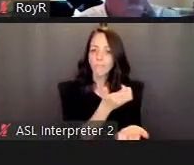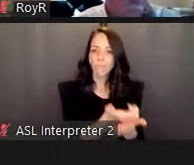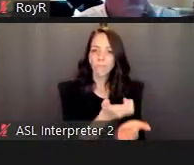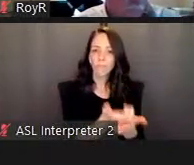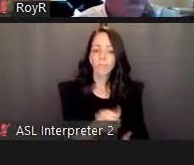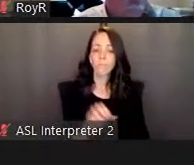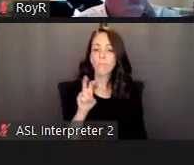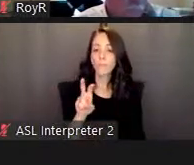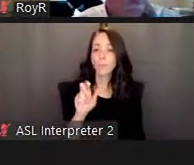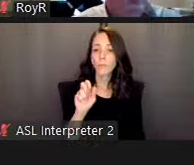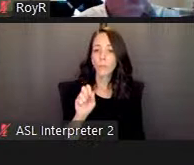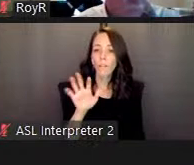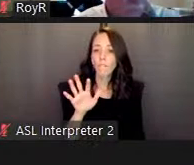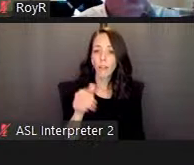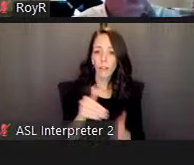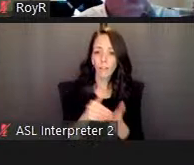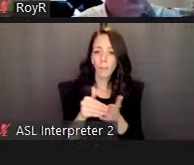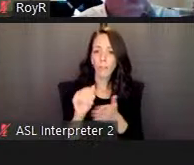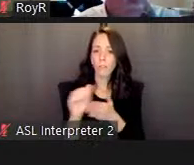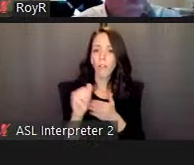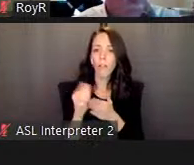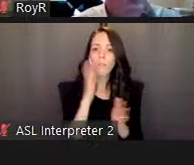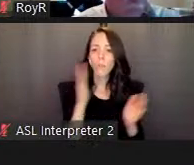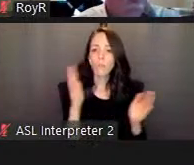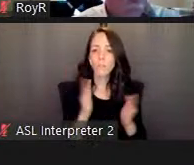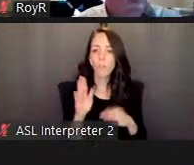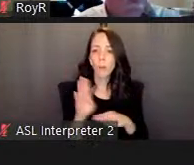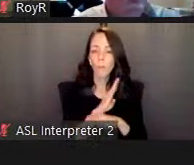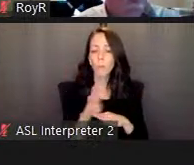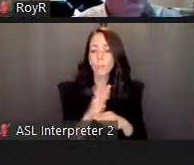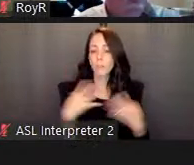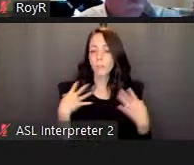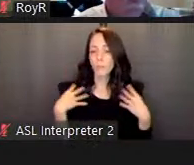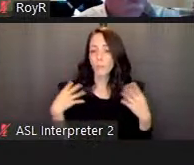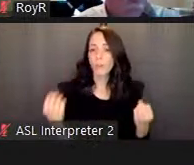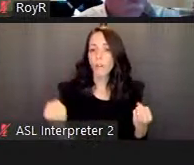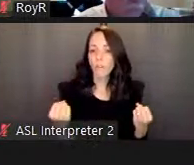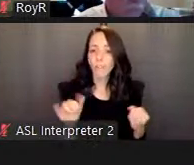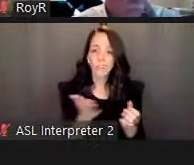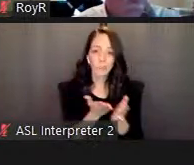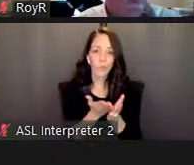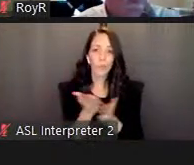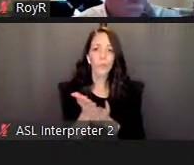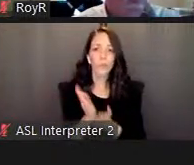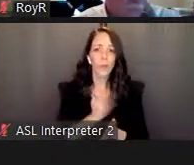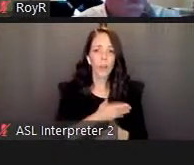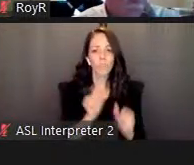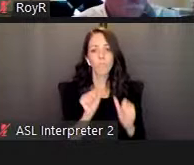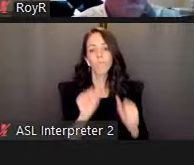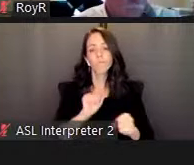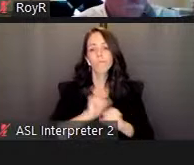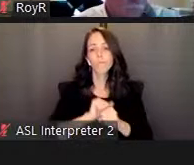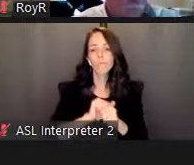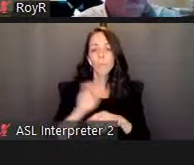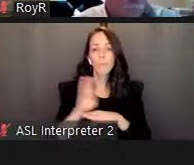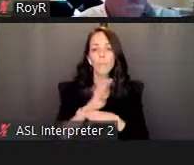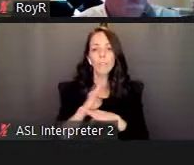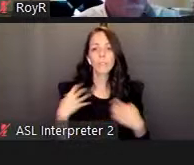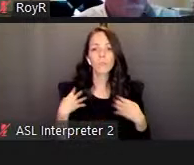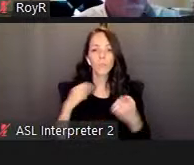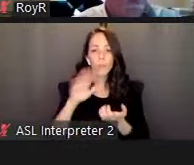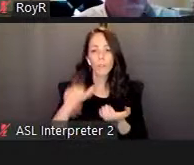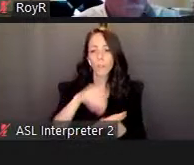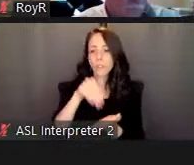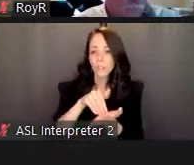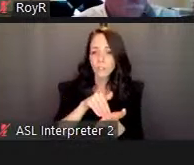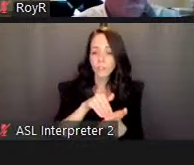million in small business recovery. And this is through the continued work at our business recovery centers, as well as